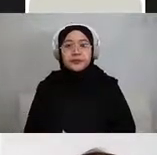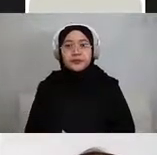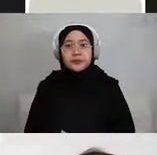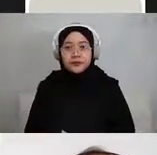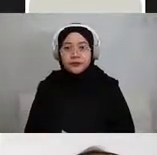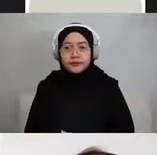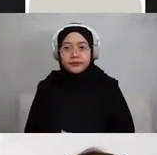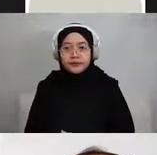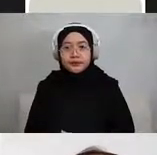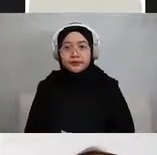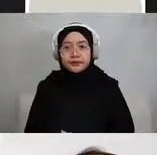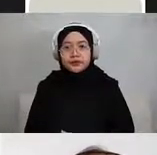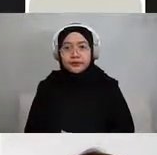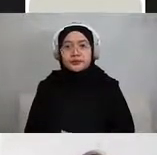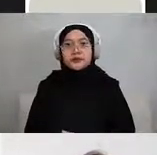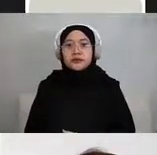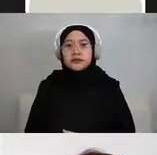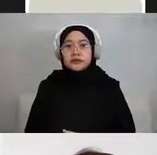for the planning of operation,